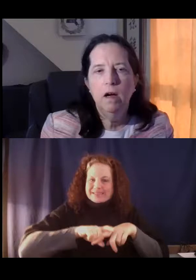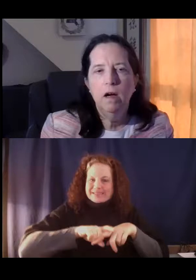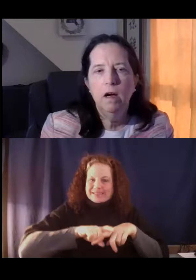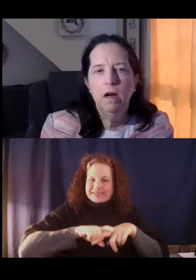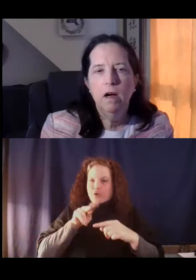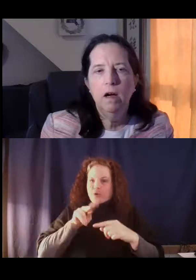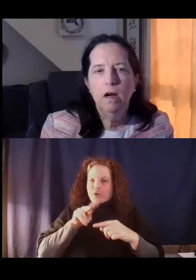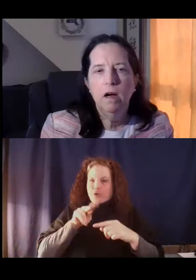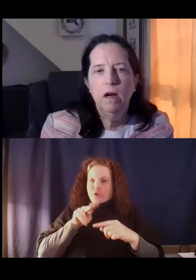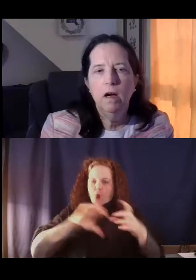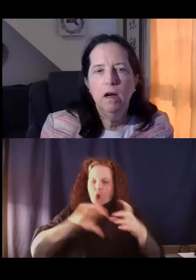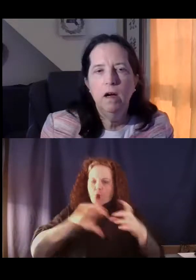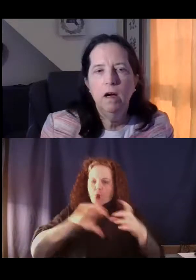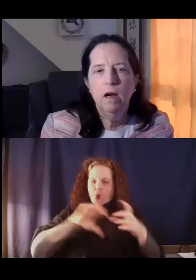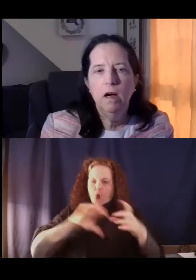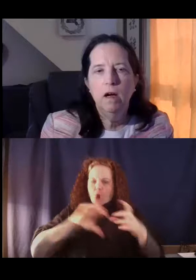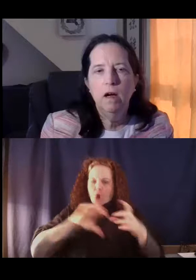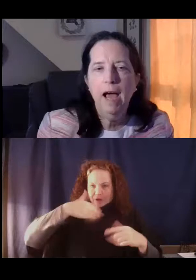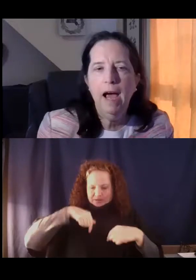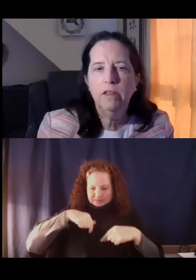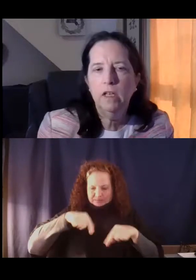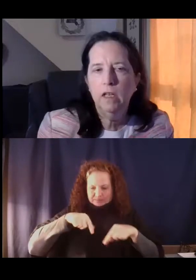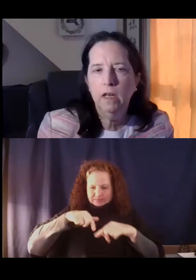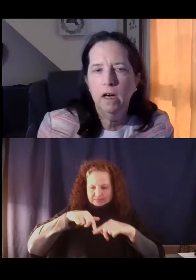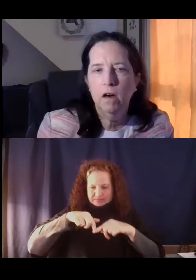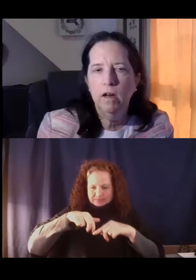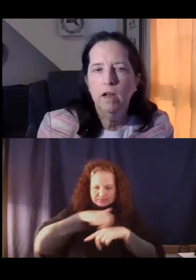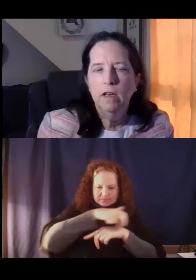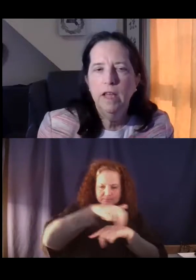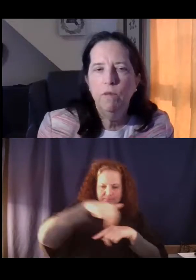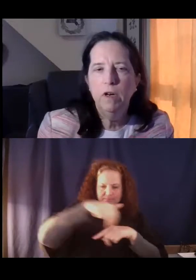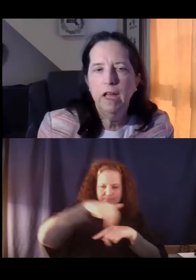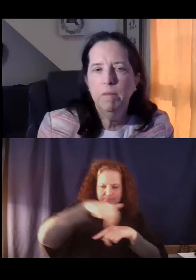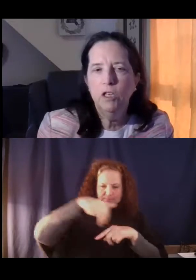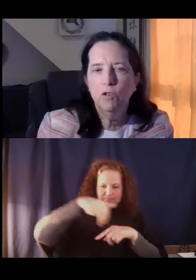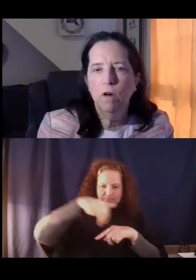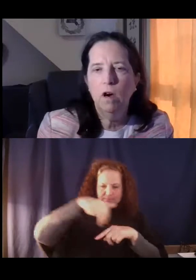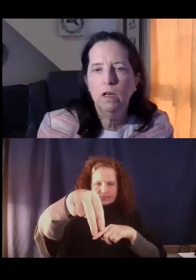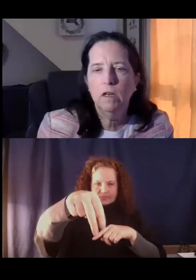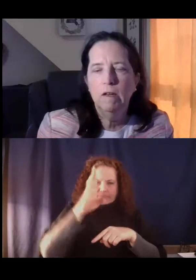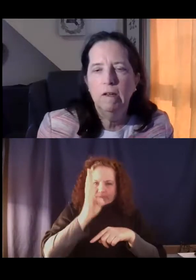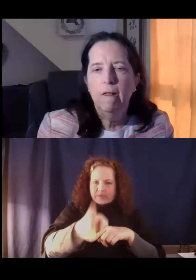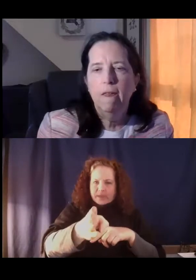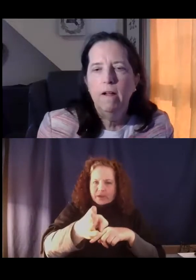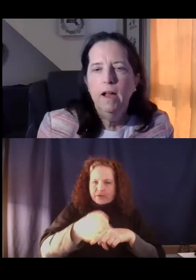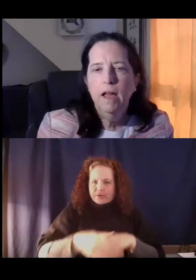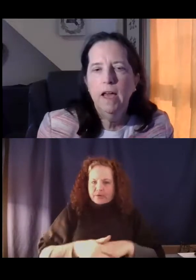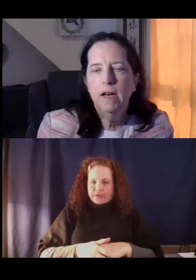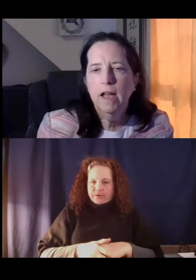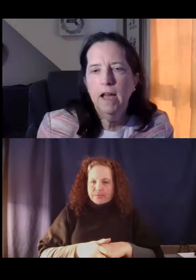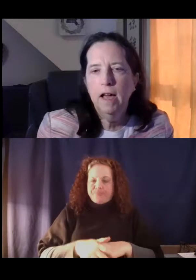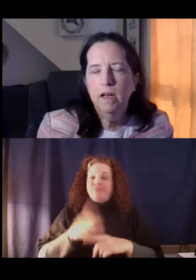made connecting to the crosswalk, but across from that, the snowbank, there was a path cleared that would get me straight to the